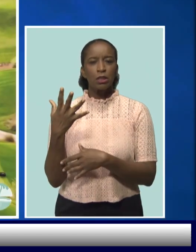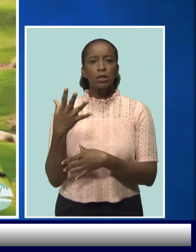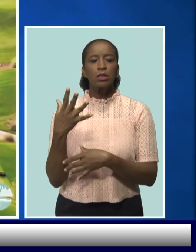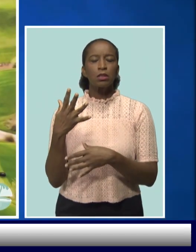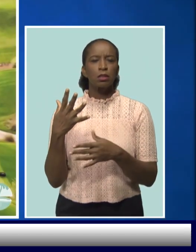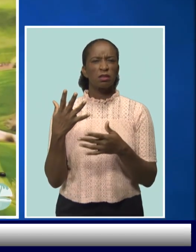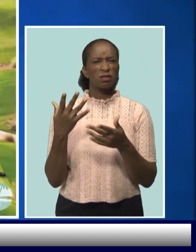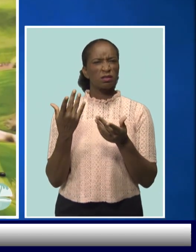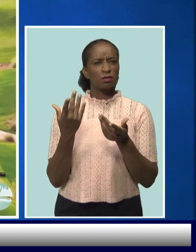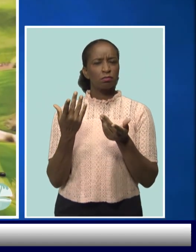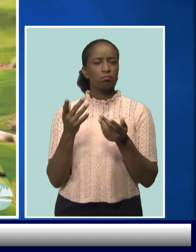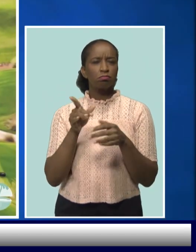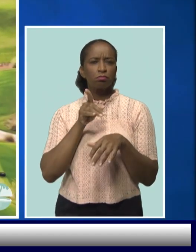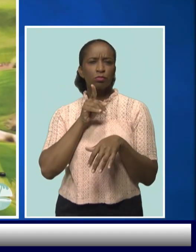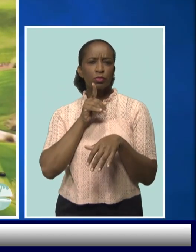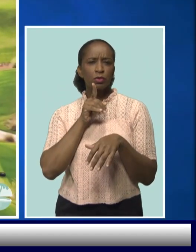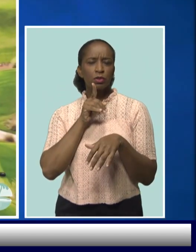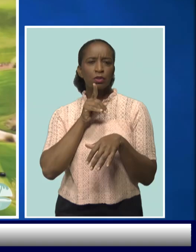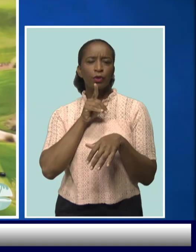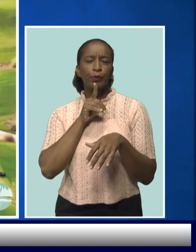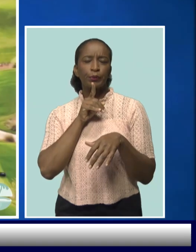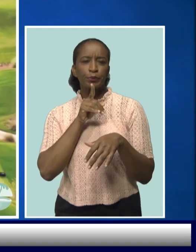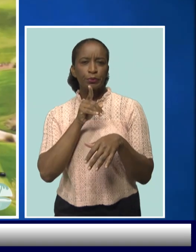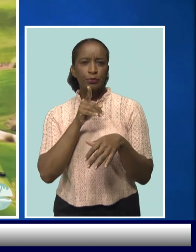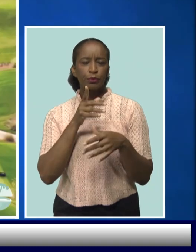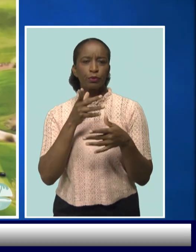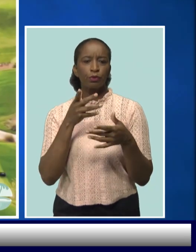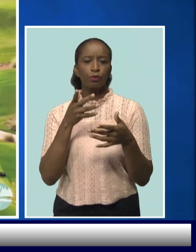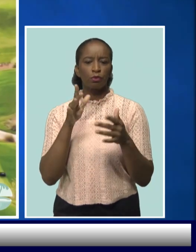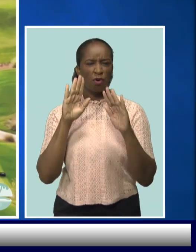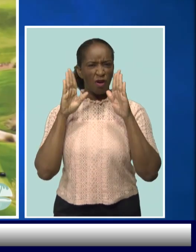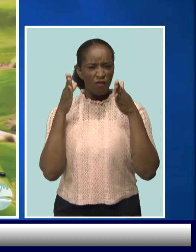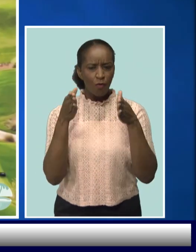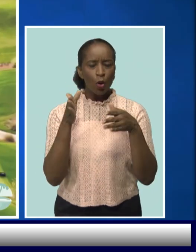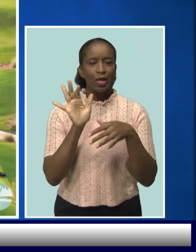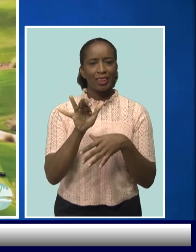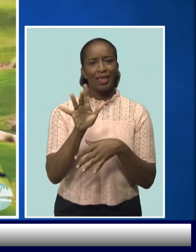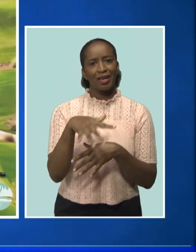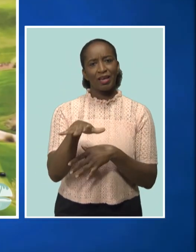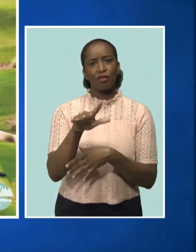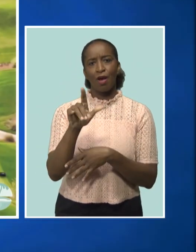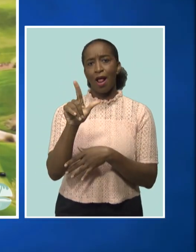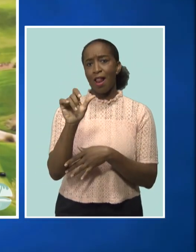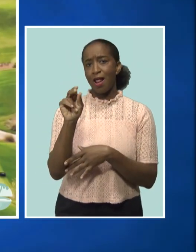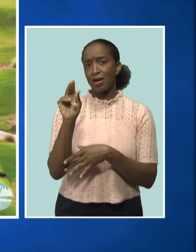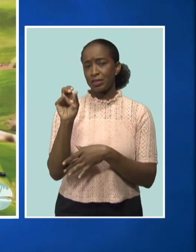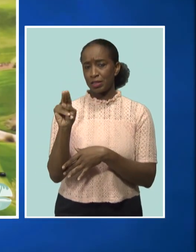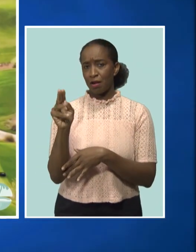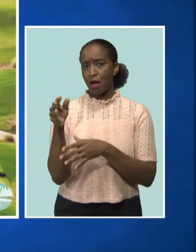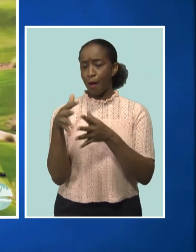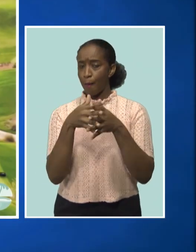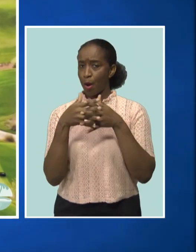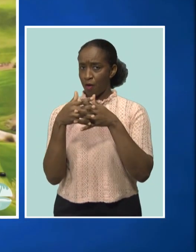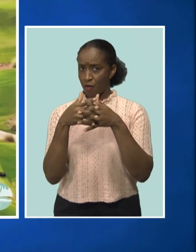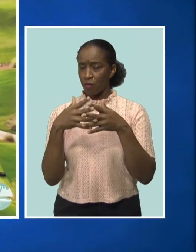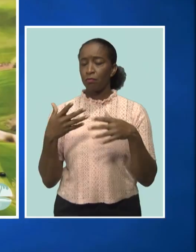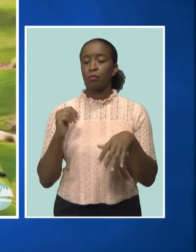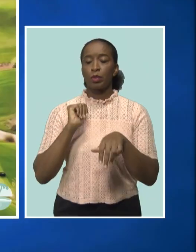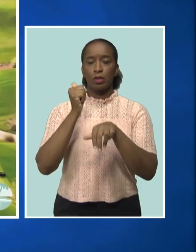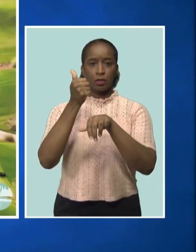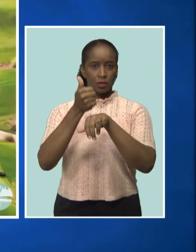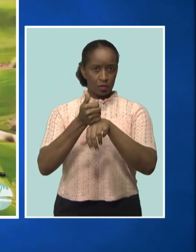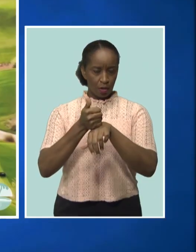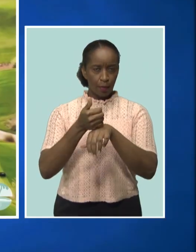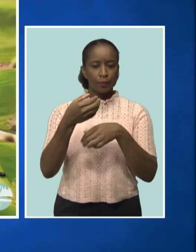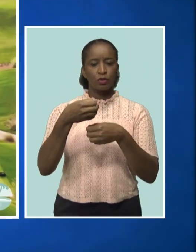really positioning ourselves within this market. And 2 years ago, we actually took the big step of establishing the office in the